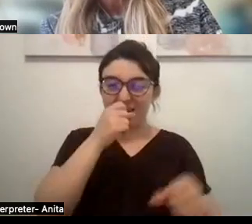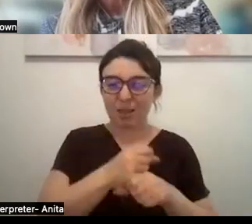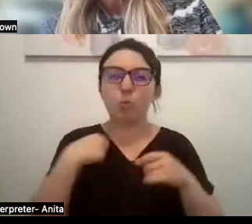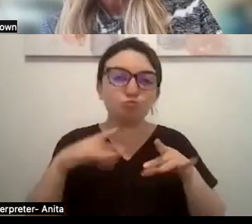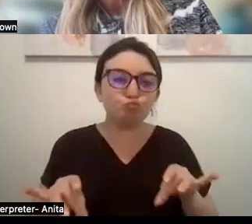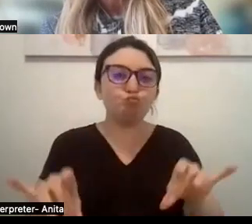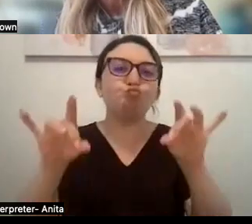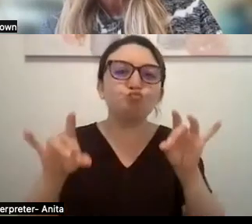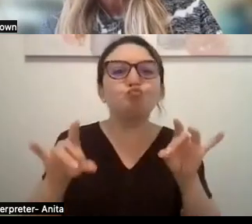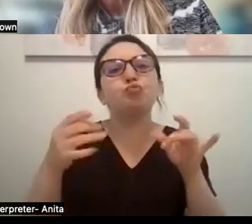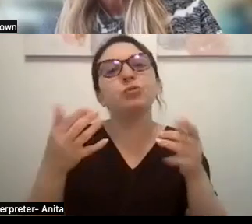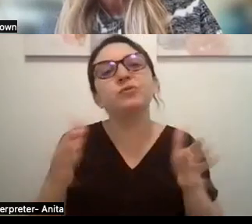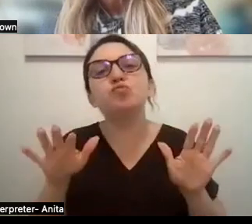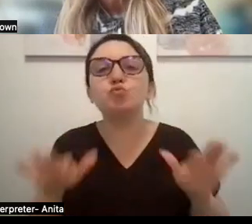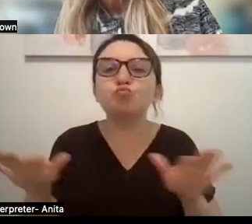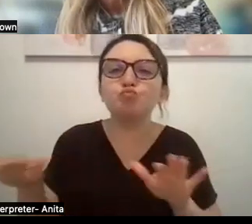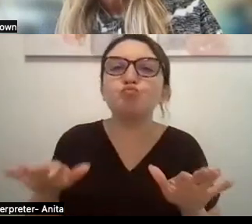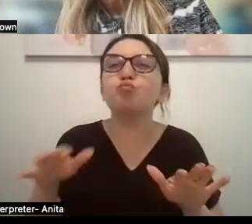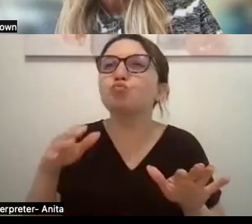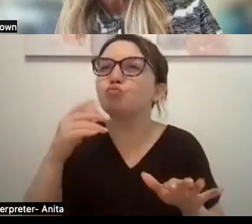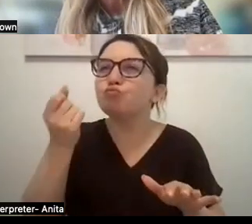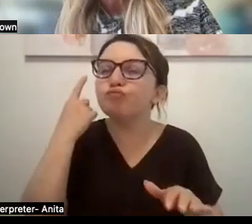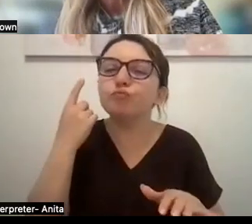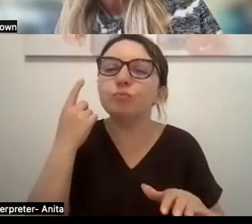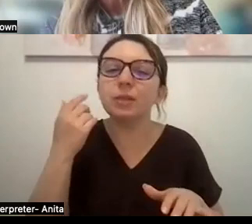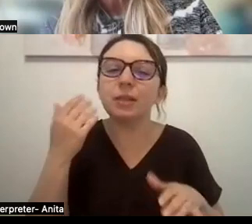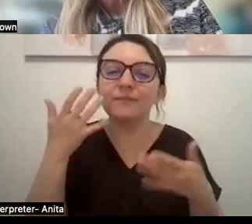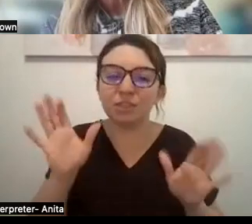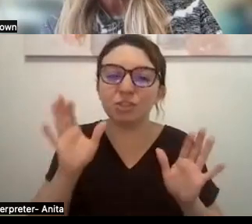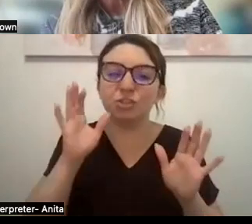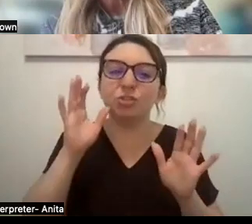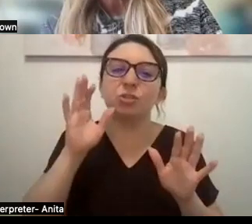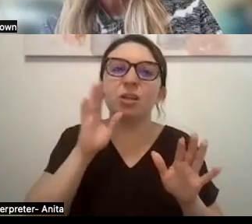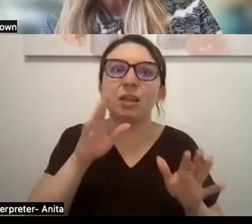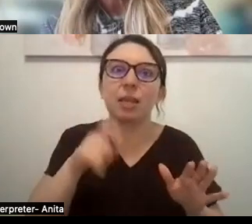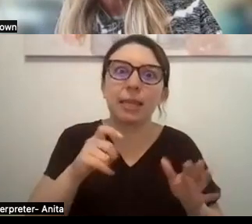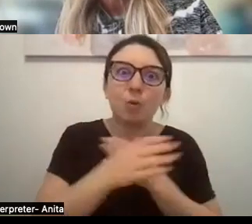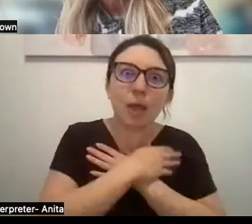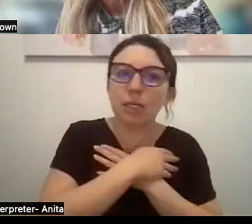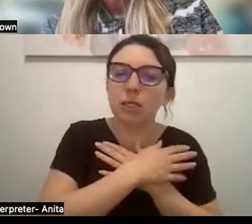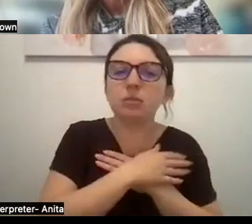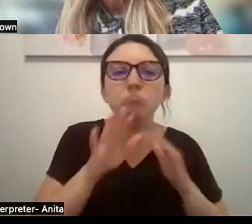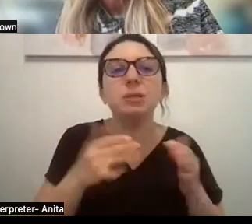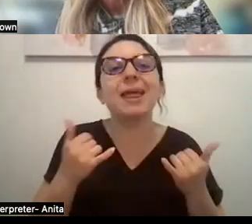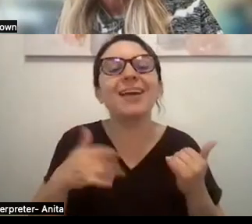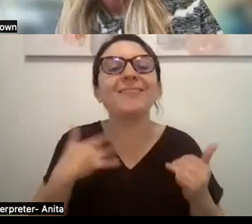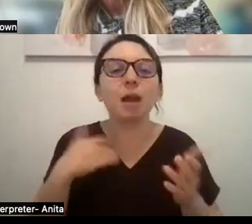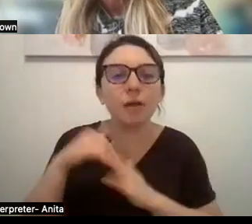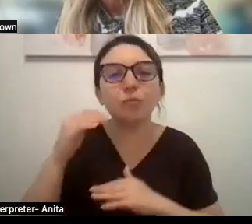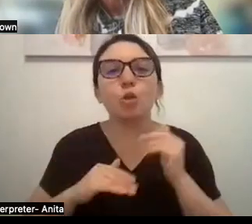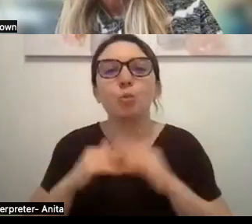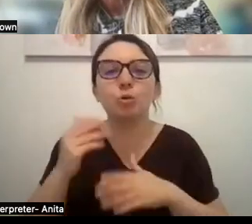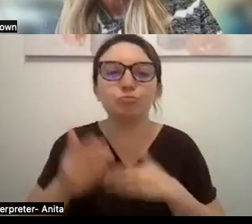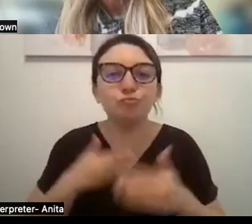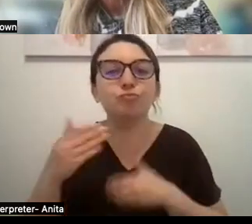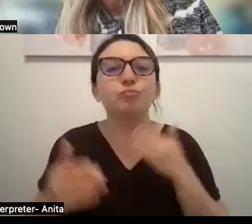more settled in, and the need for that rest time wanes a little bit, then we will feel